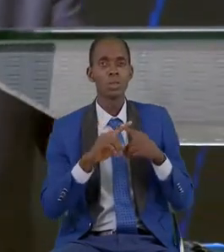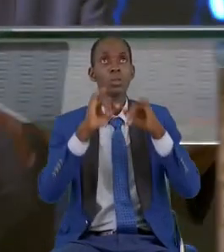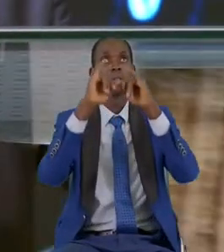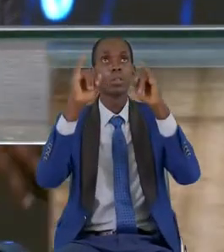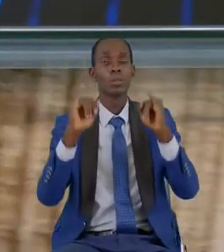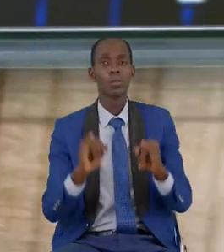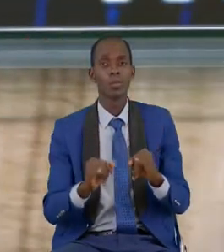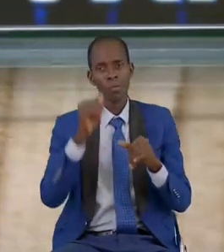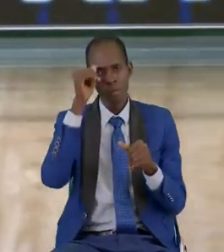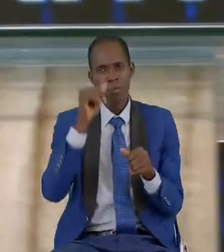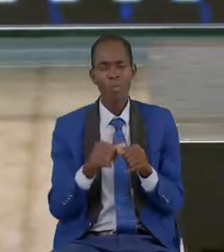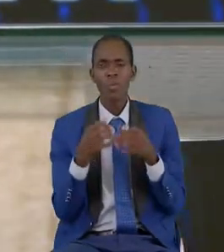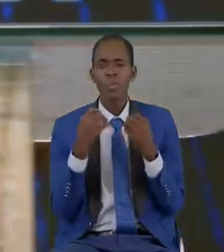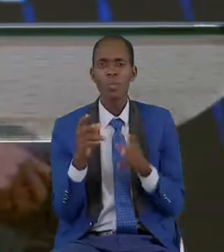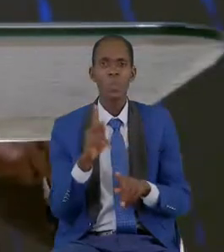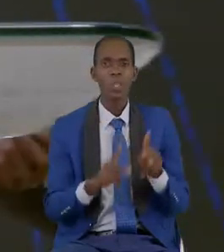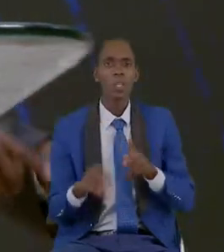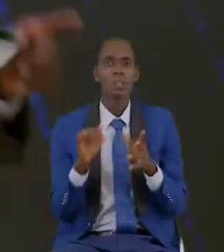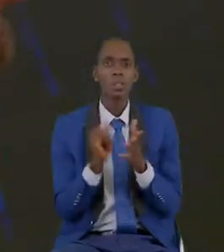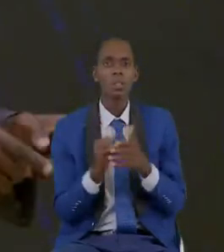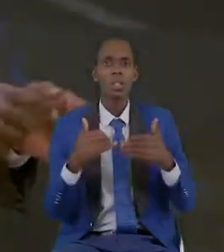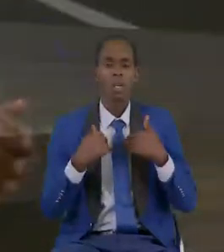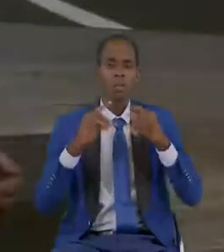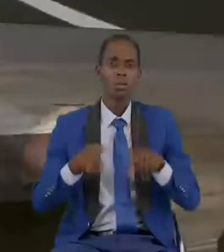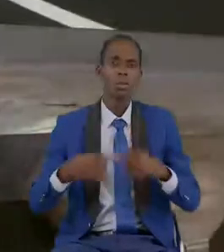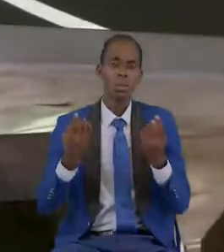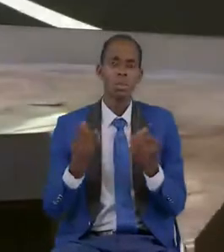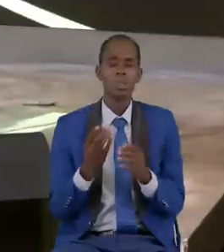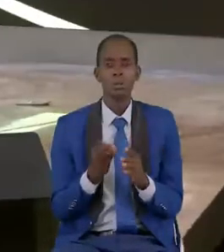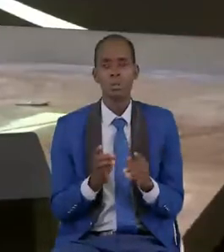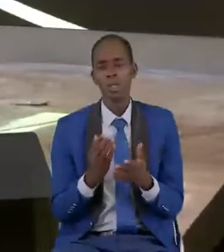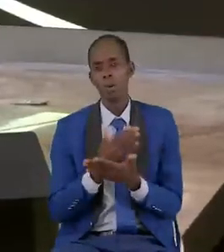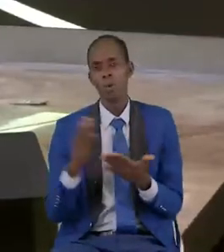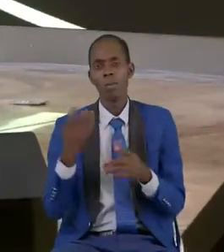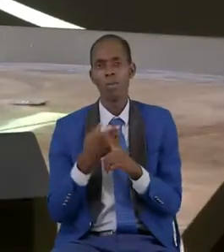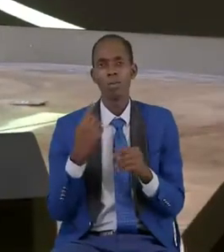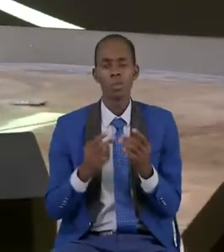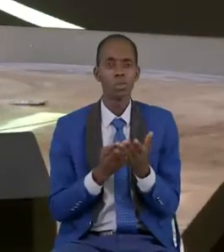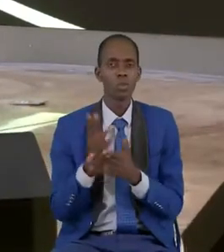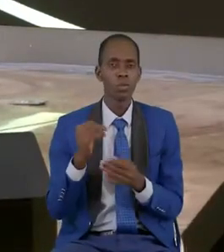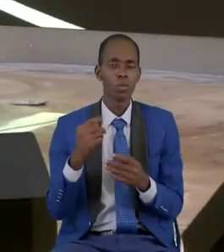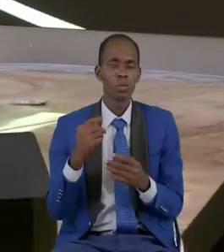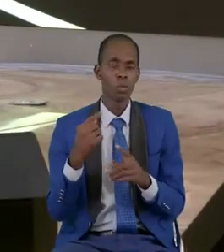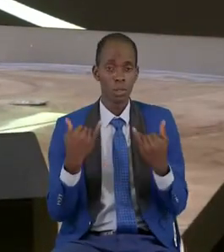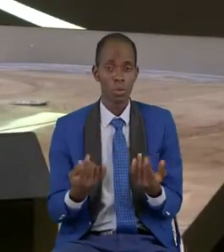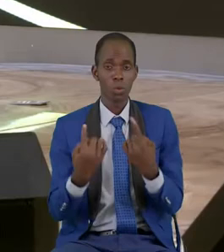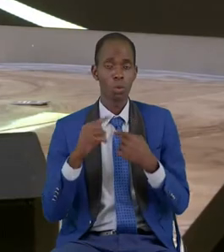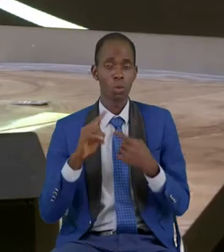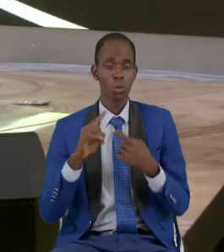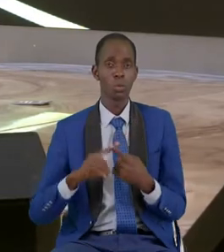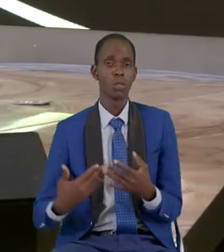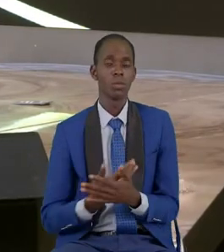remember many people that have gone away from the truth of the word, and now we come to the New Testament. And